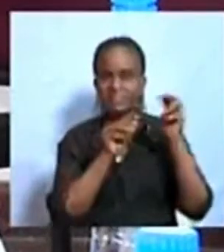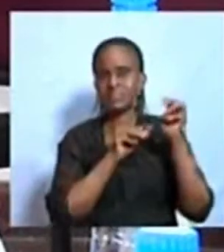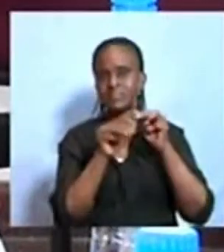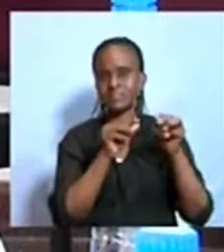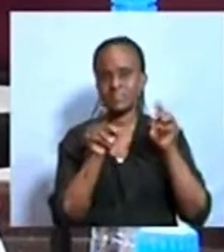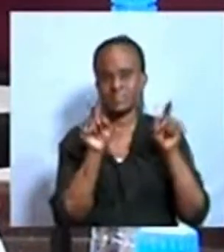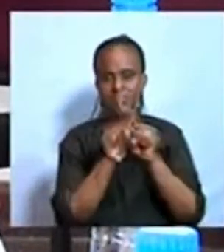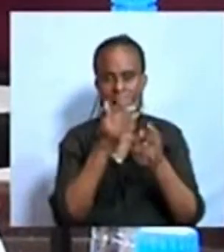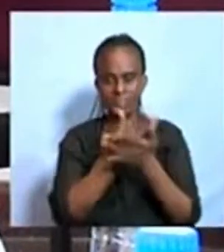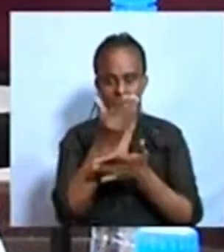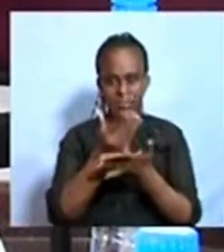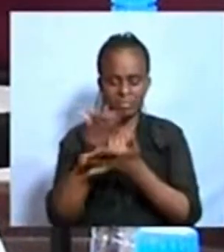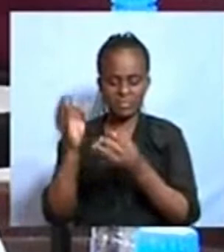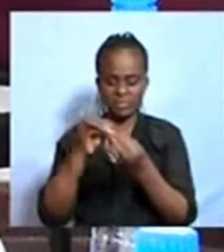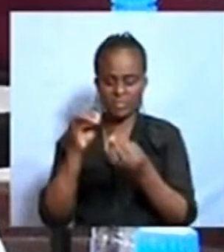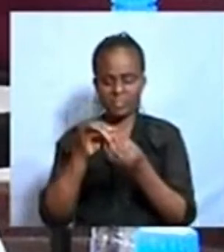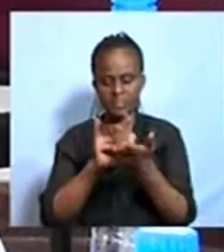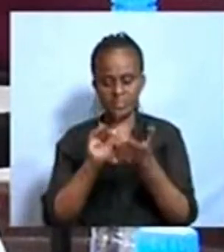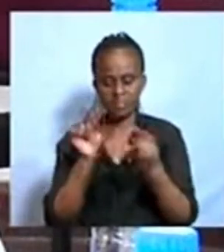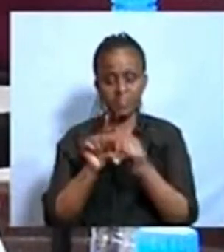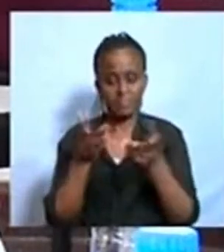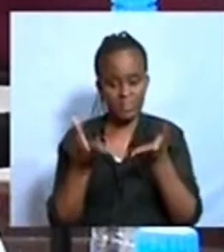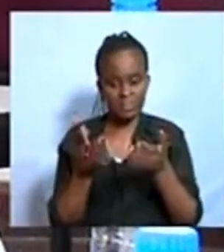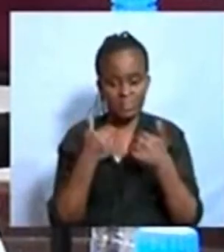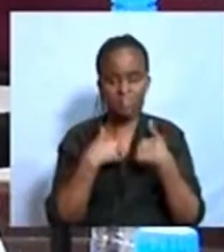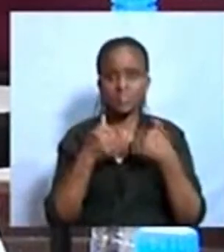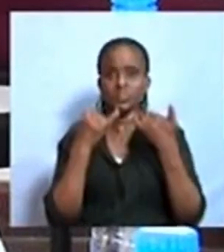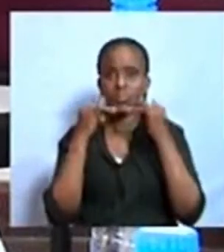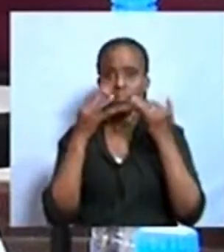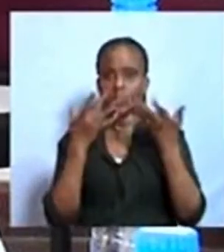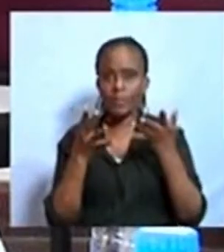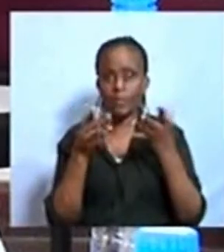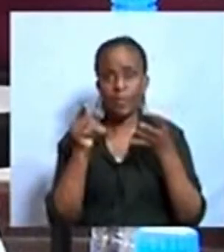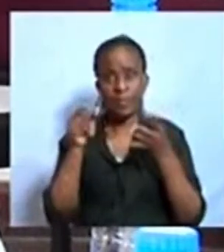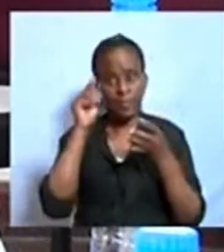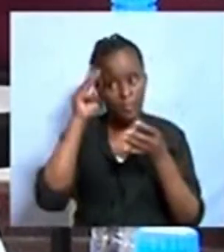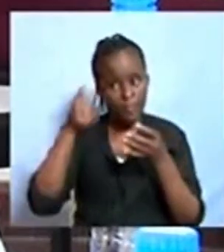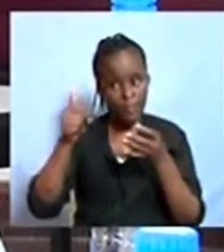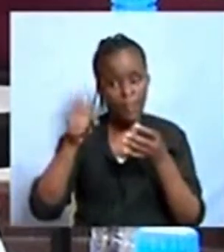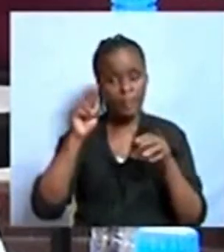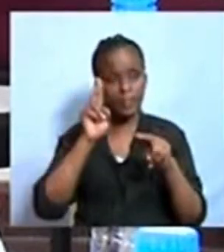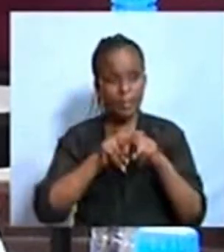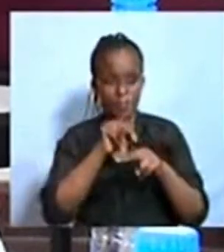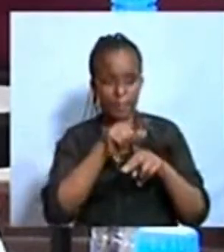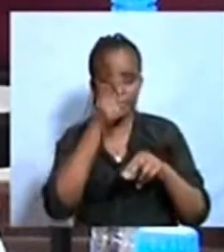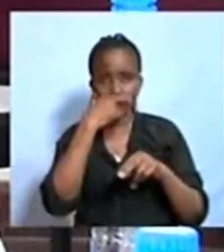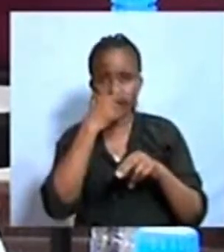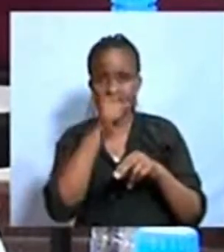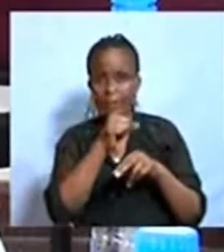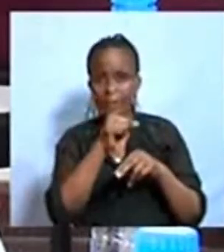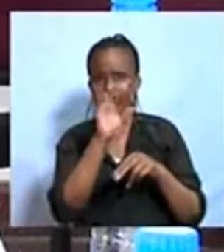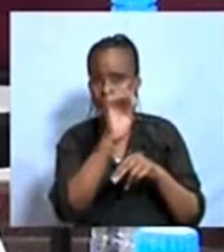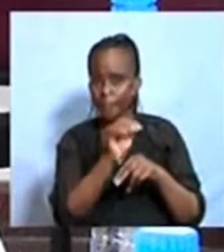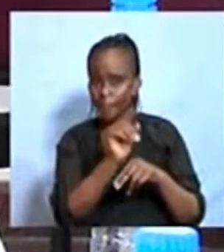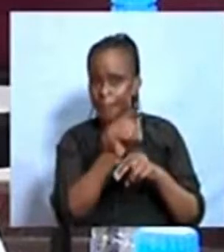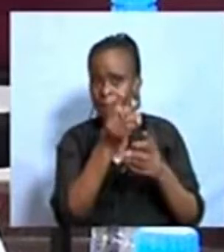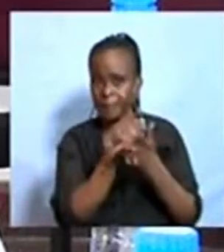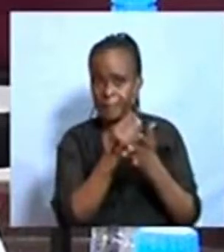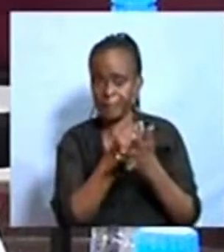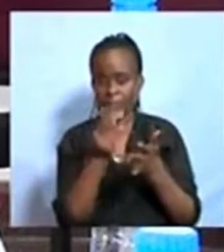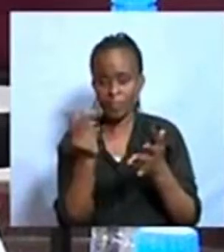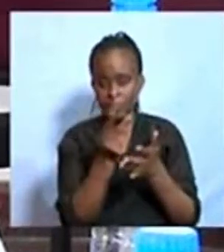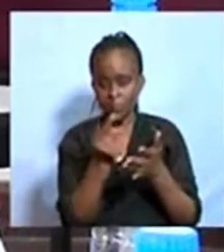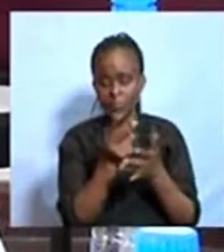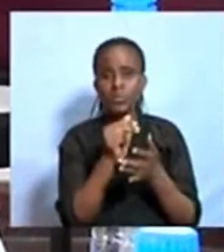to procure these medicines. And yet here there's confirmation that actually the ministry is sitting on a huge portion of fund. I think the two do